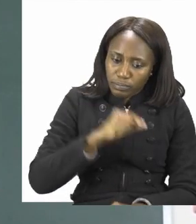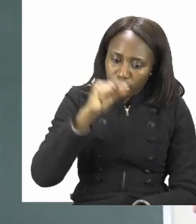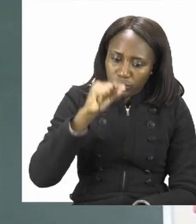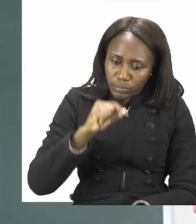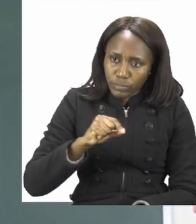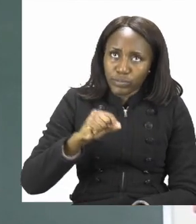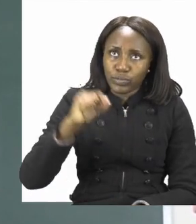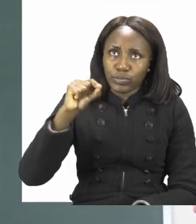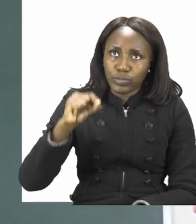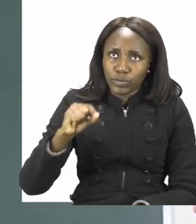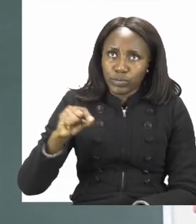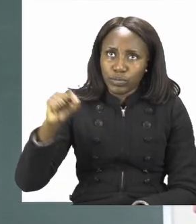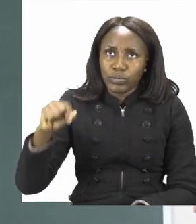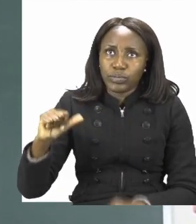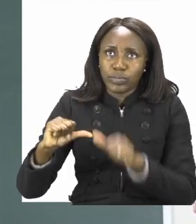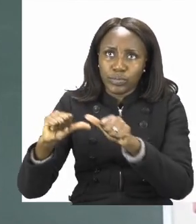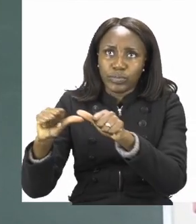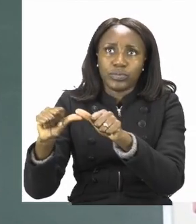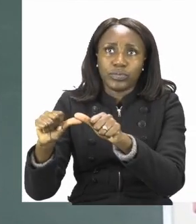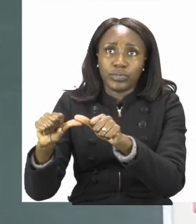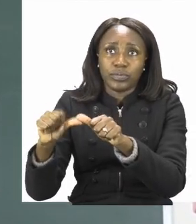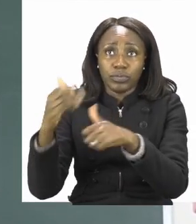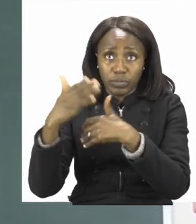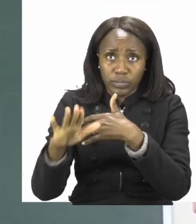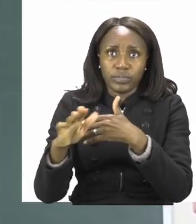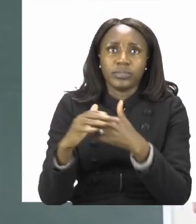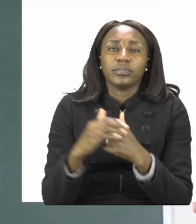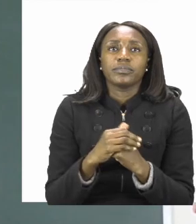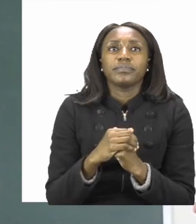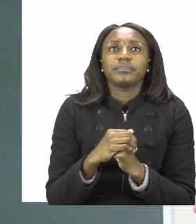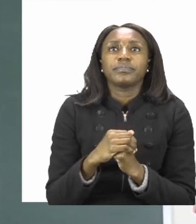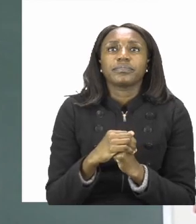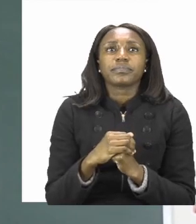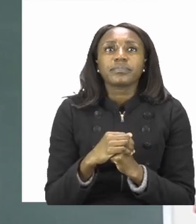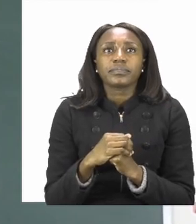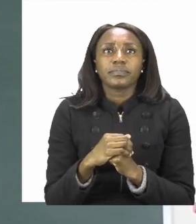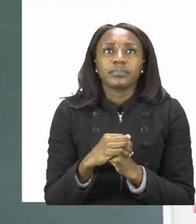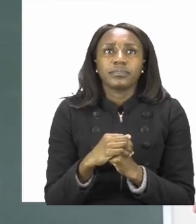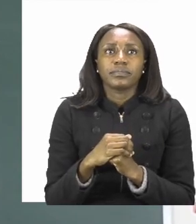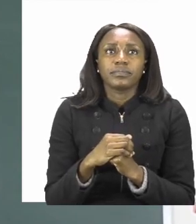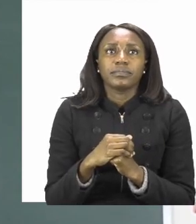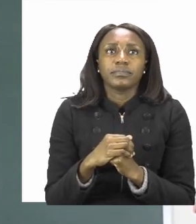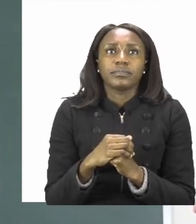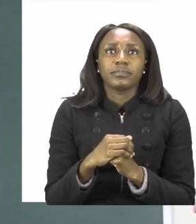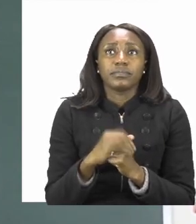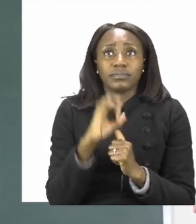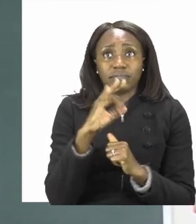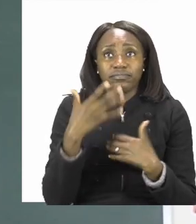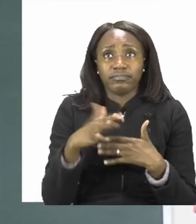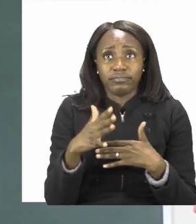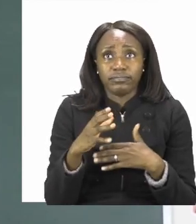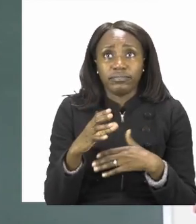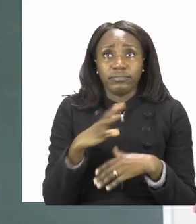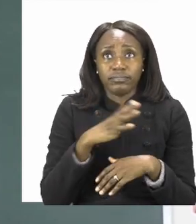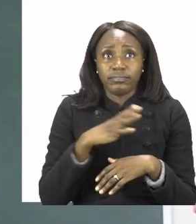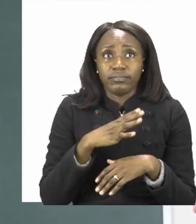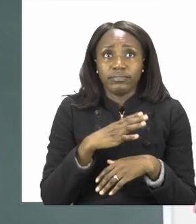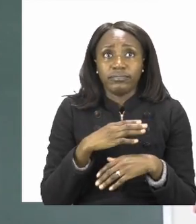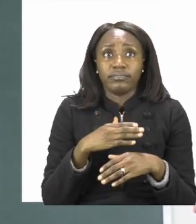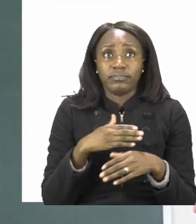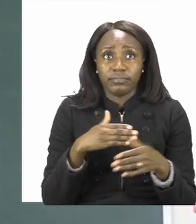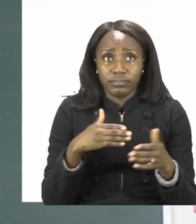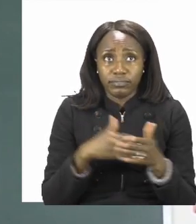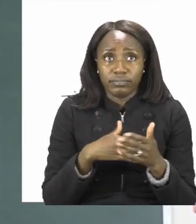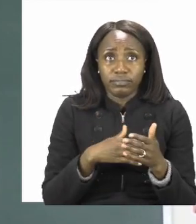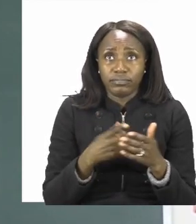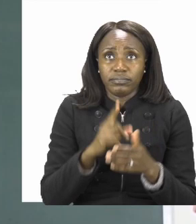sweep. So make sure that you do not lift your pencil up. If you get tired, it's okay to stop,